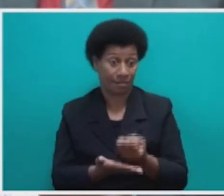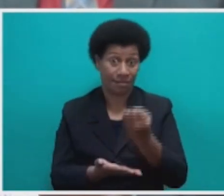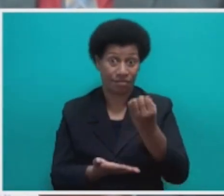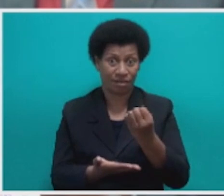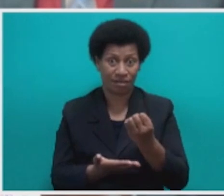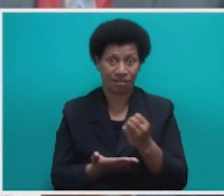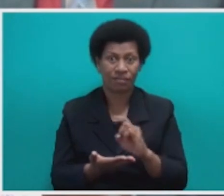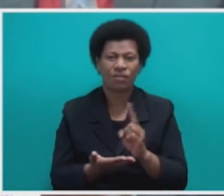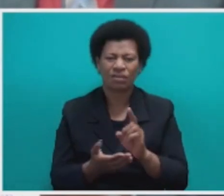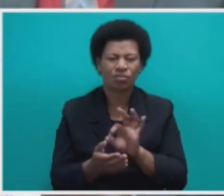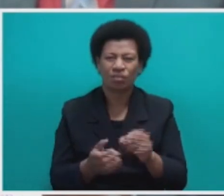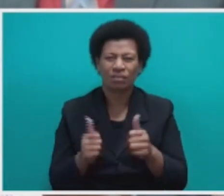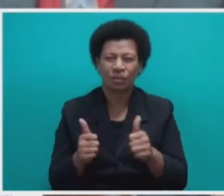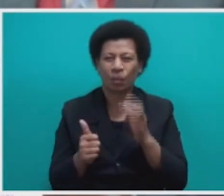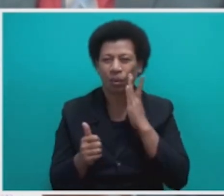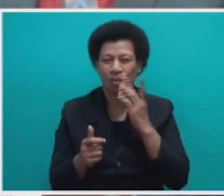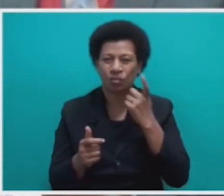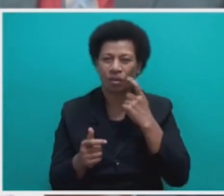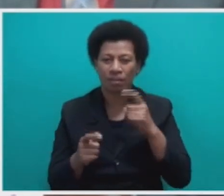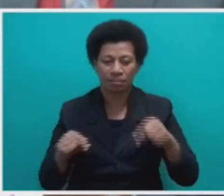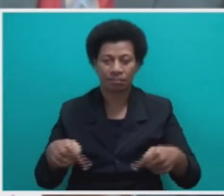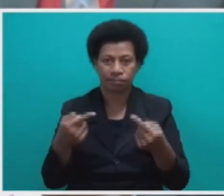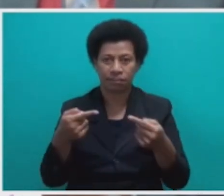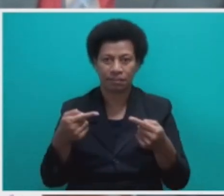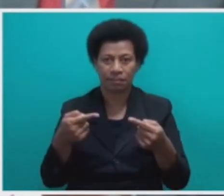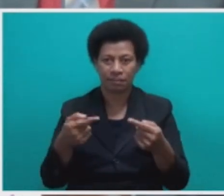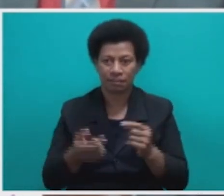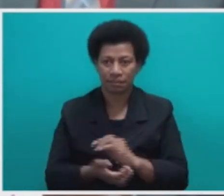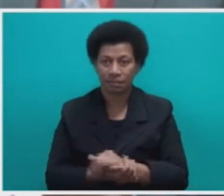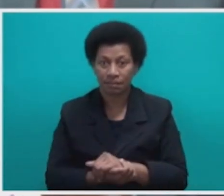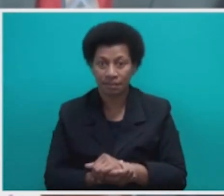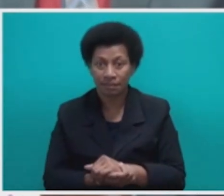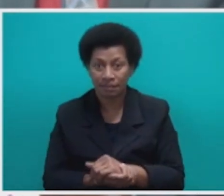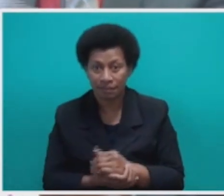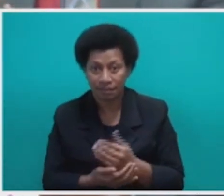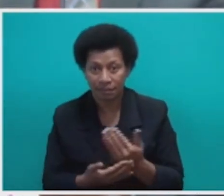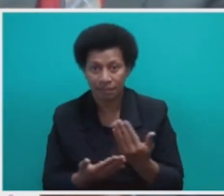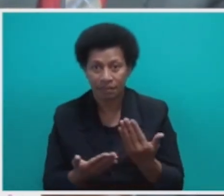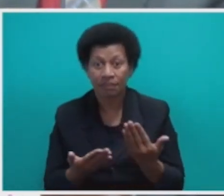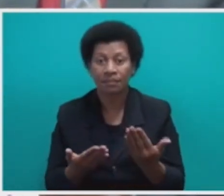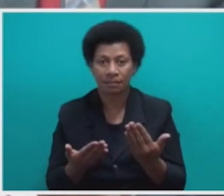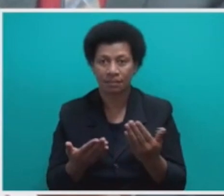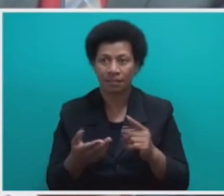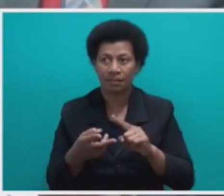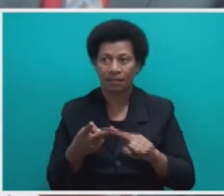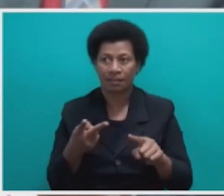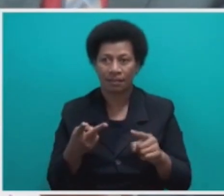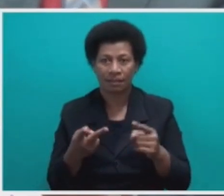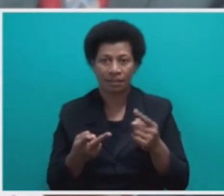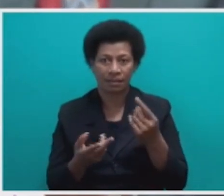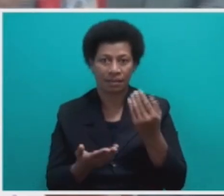promote competition and all that. But if the government finds that our producers, having had this